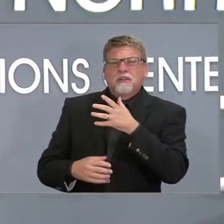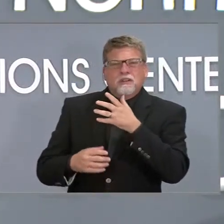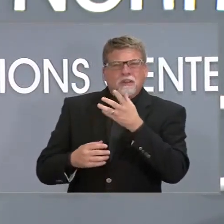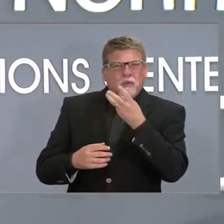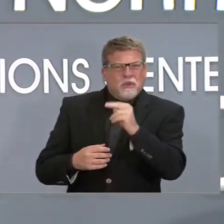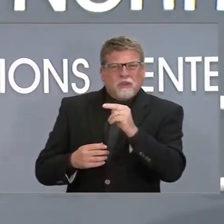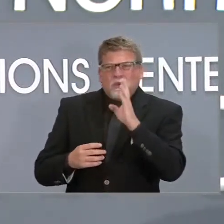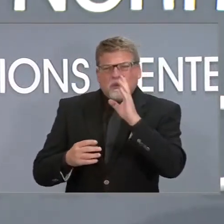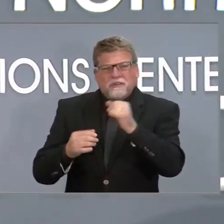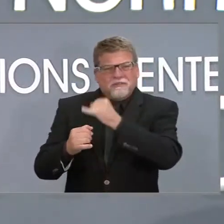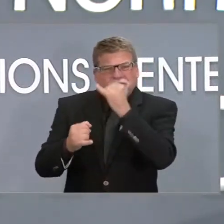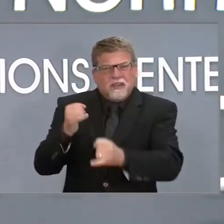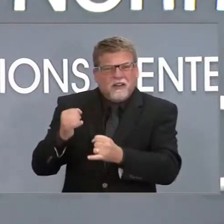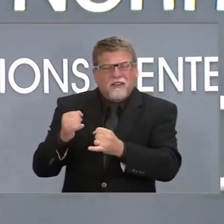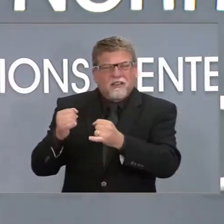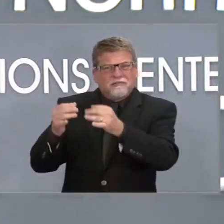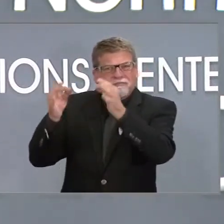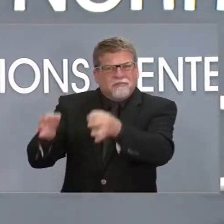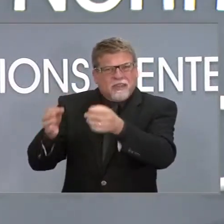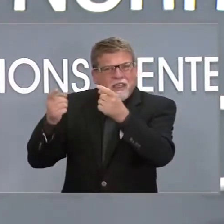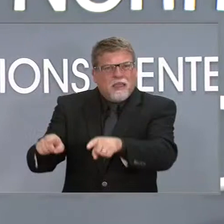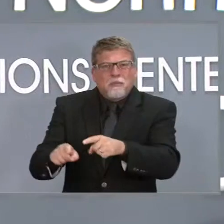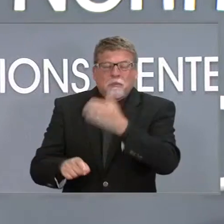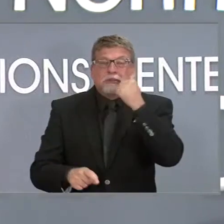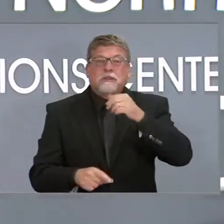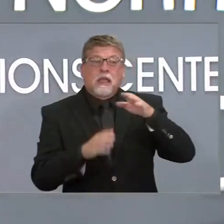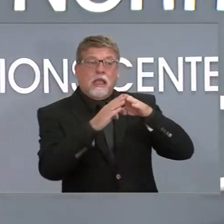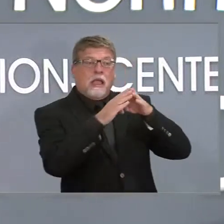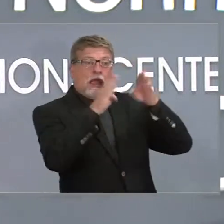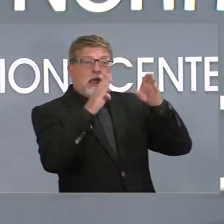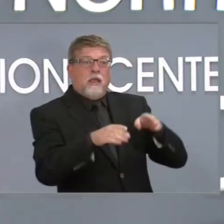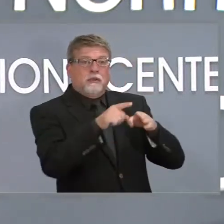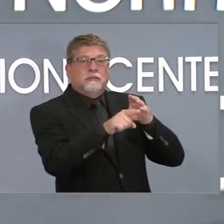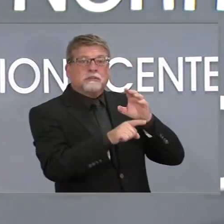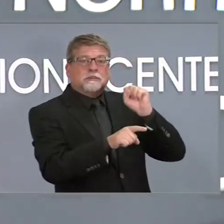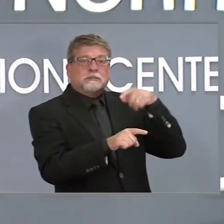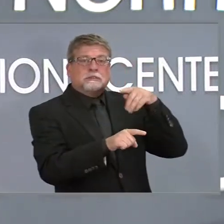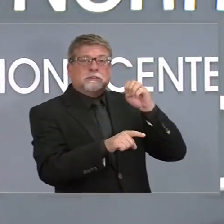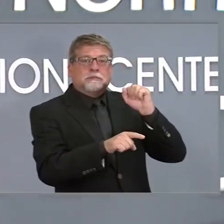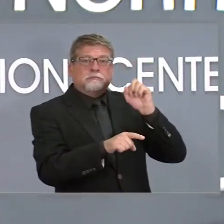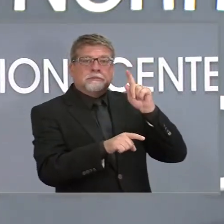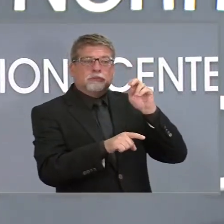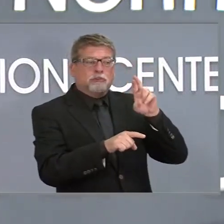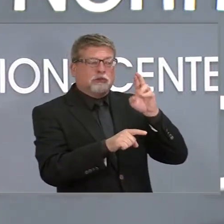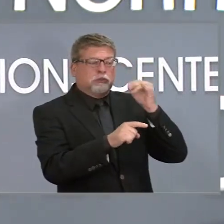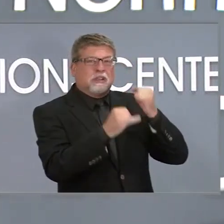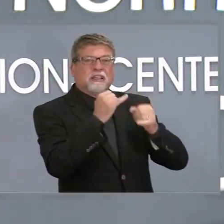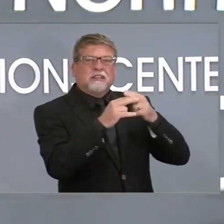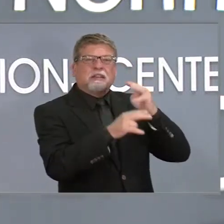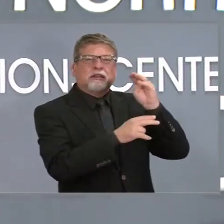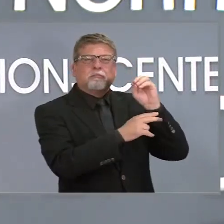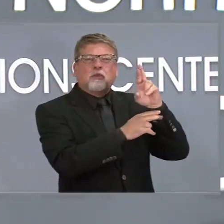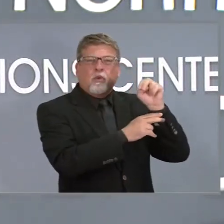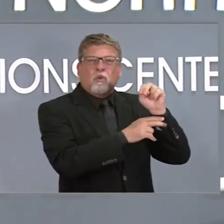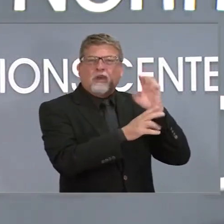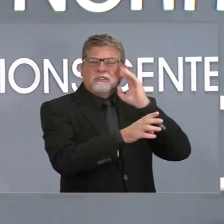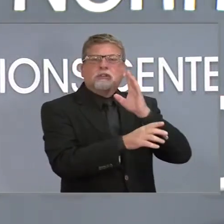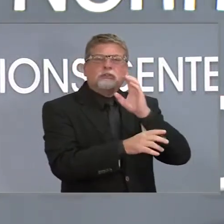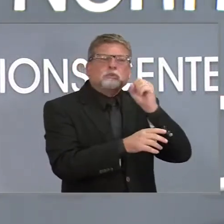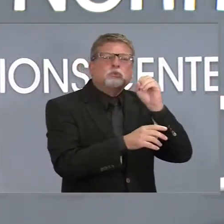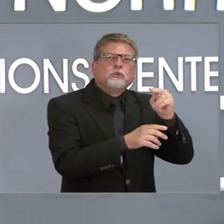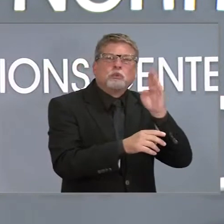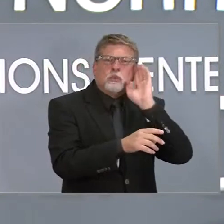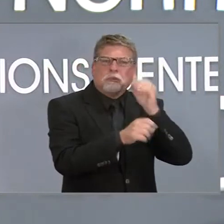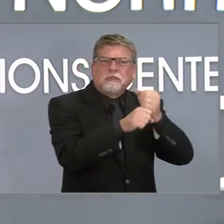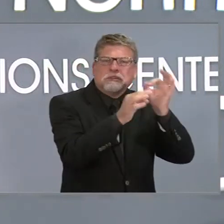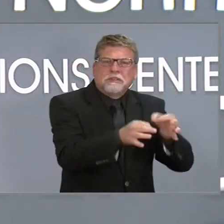And then Speaker Moore told us yesterday that it's either, compromise coming soon or the legislature will pass their own. So